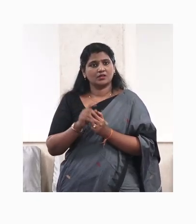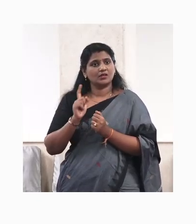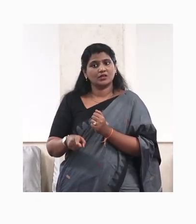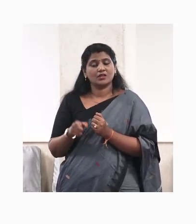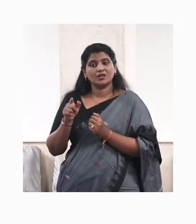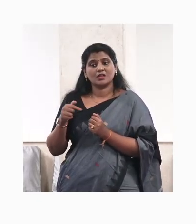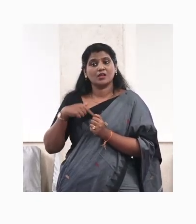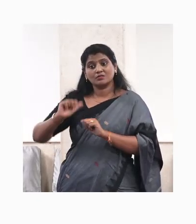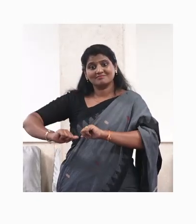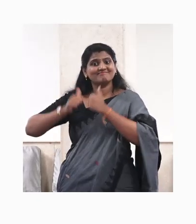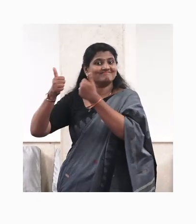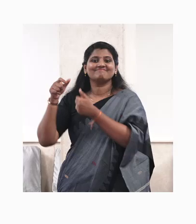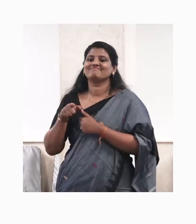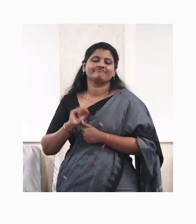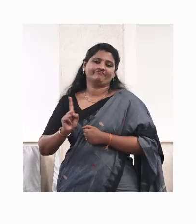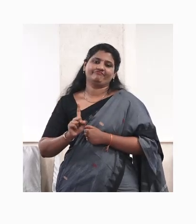that you have to win.